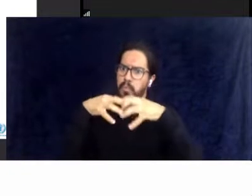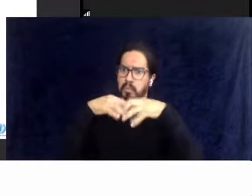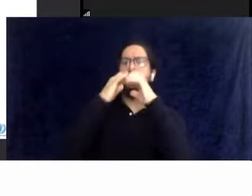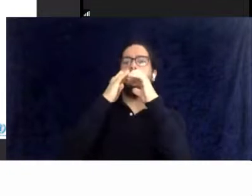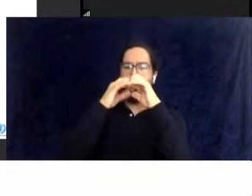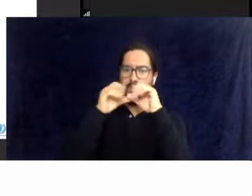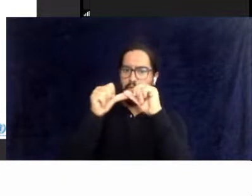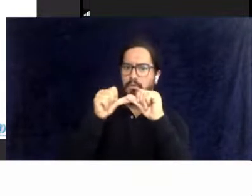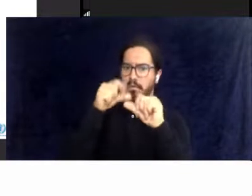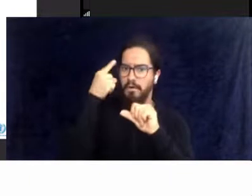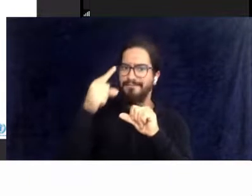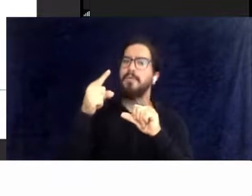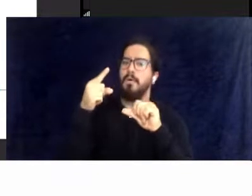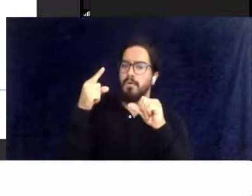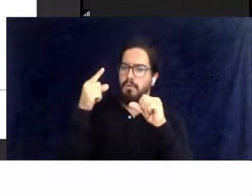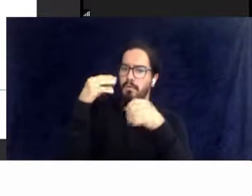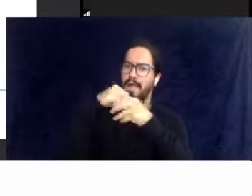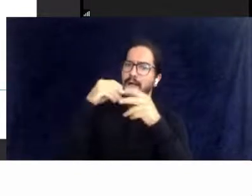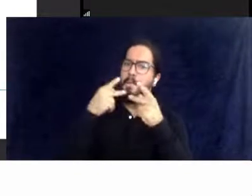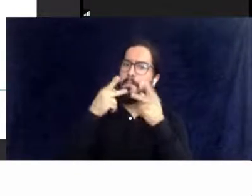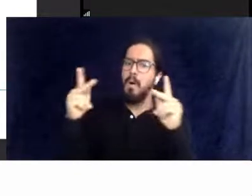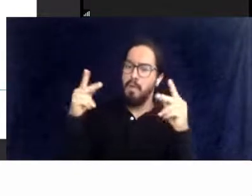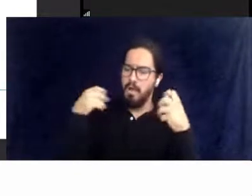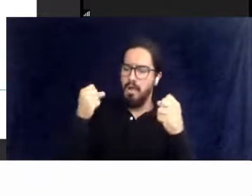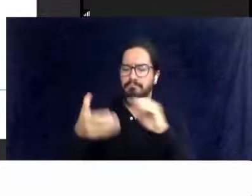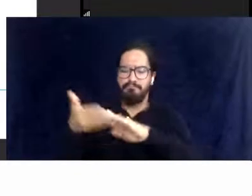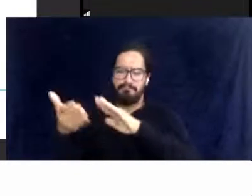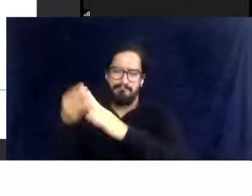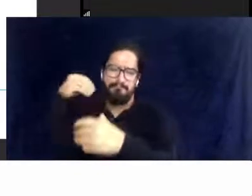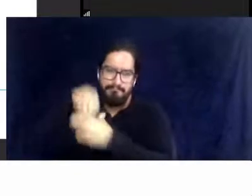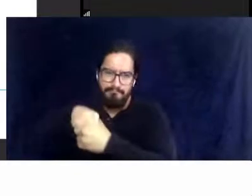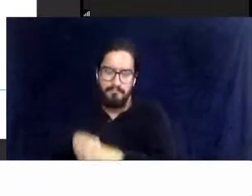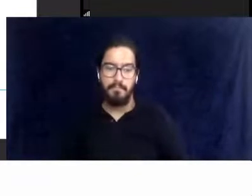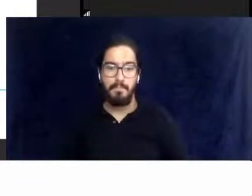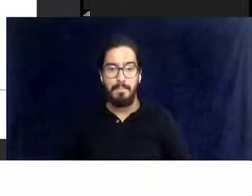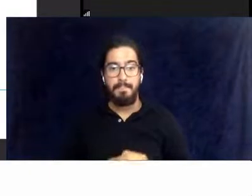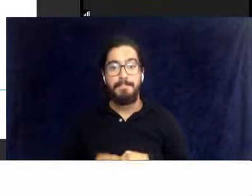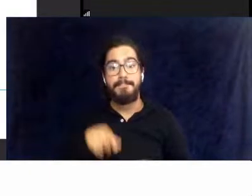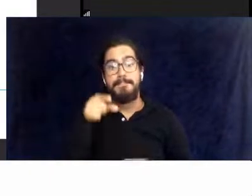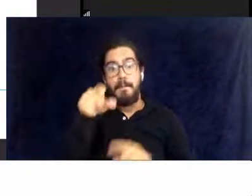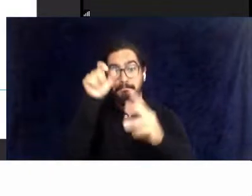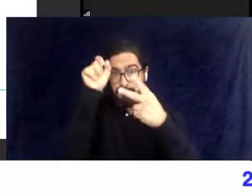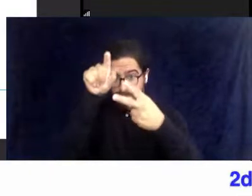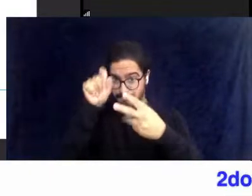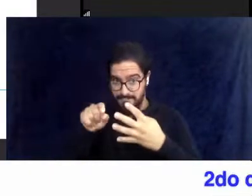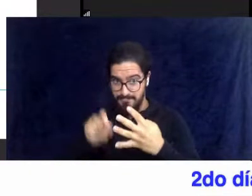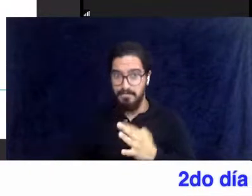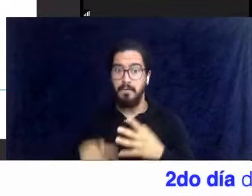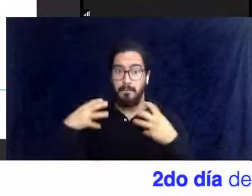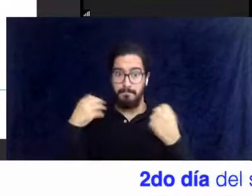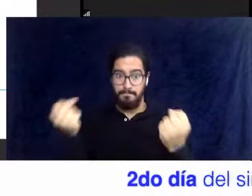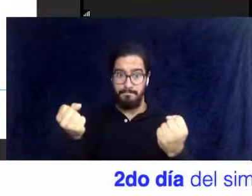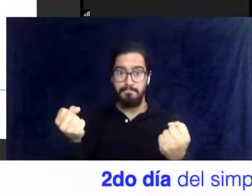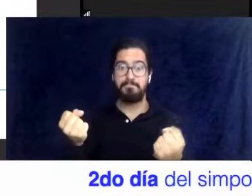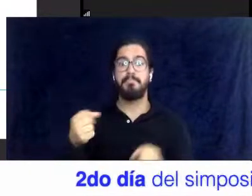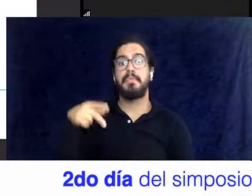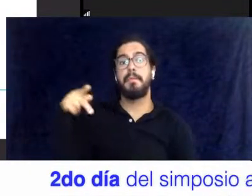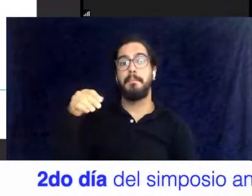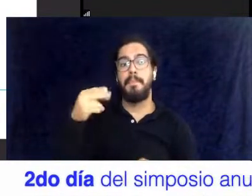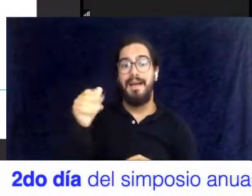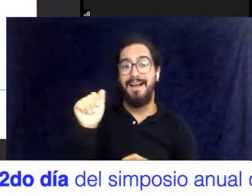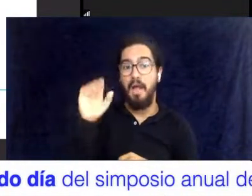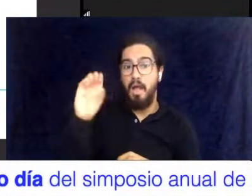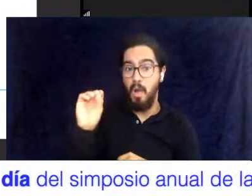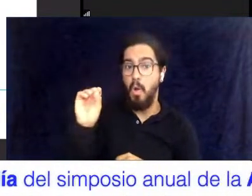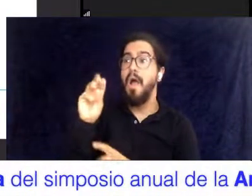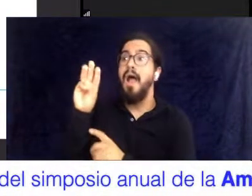slide looks at the key points, a summary here. PAHO WHO, of course, will continue to